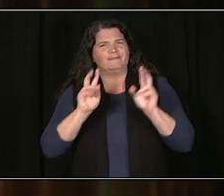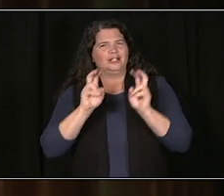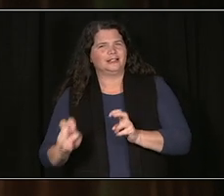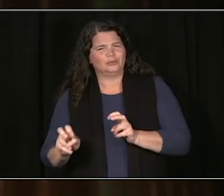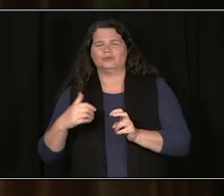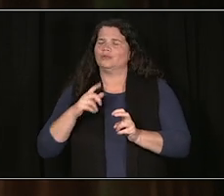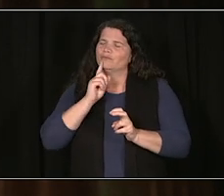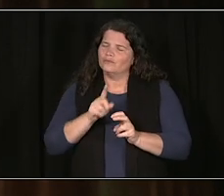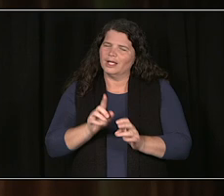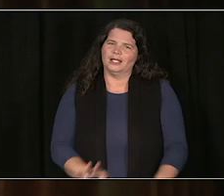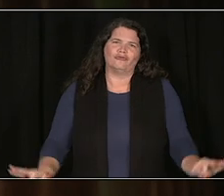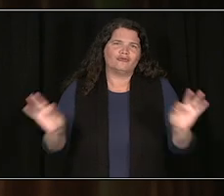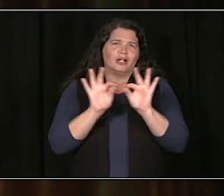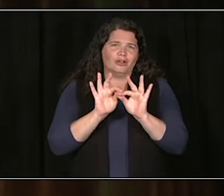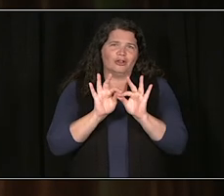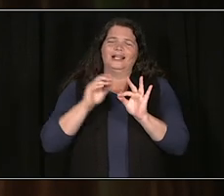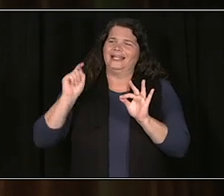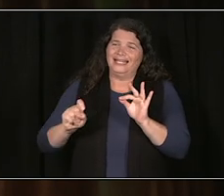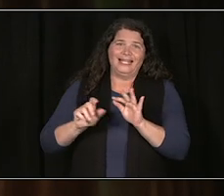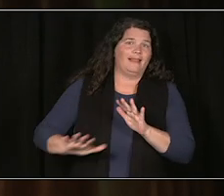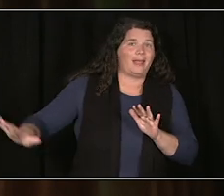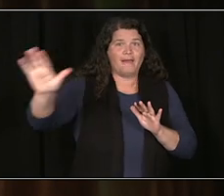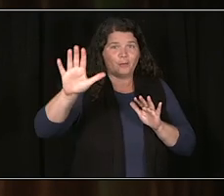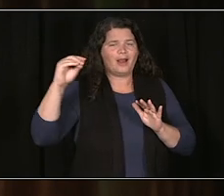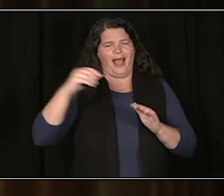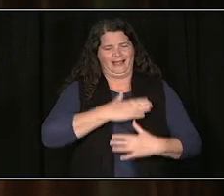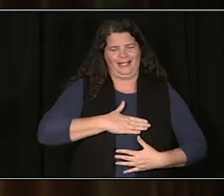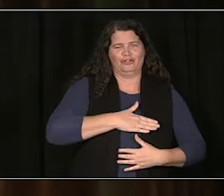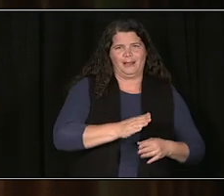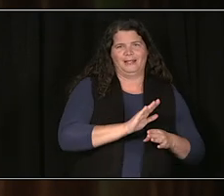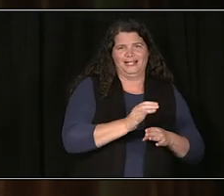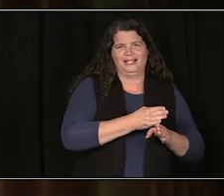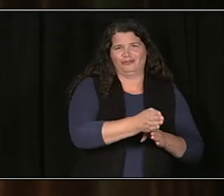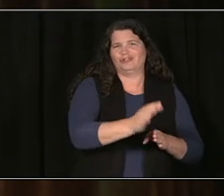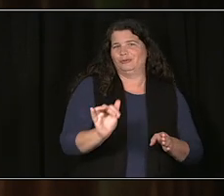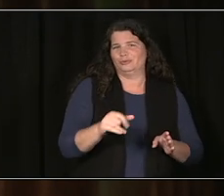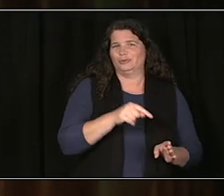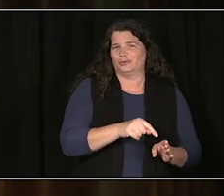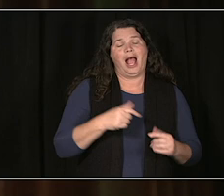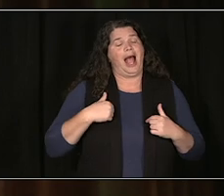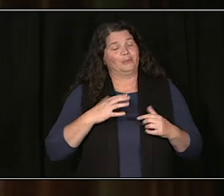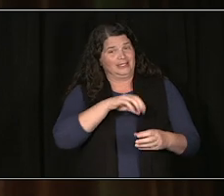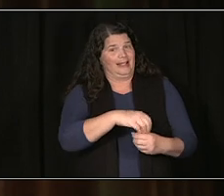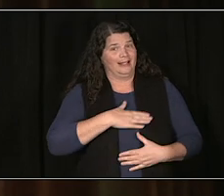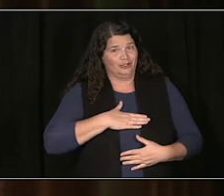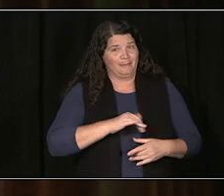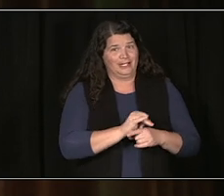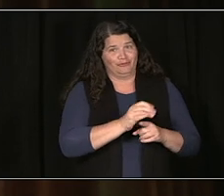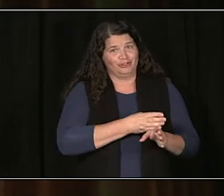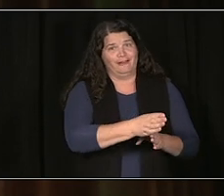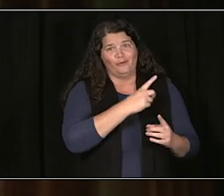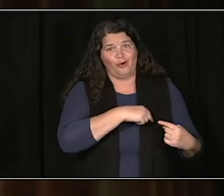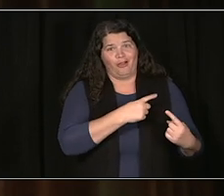throughout, but we also need them in the entertainment industry. Now, I was in that business for a long time.